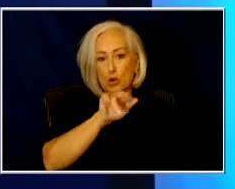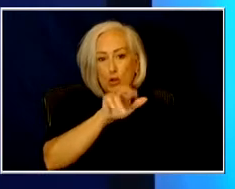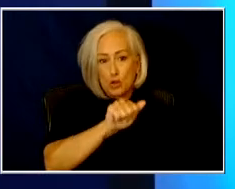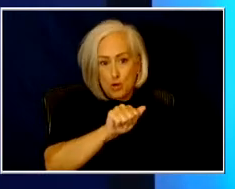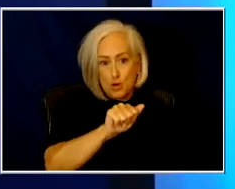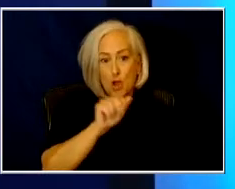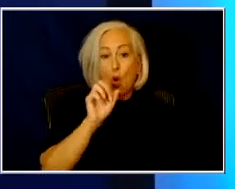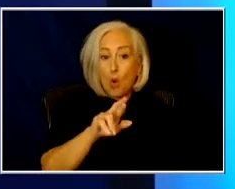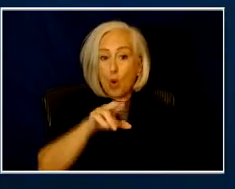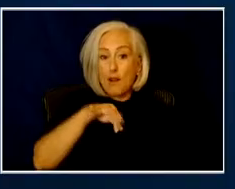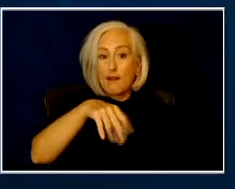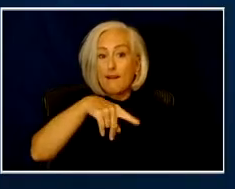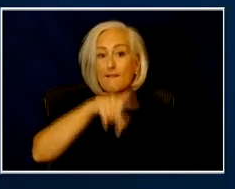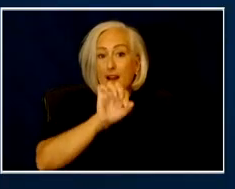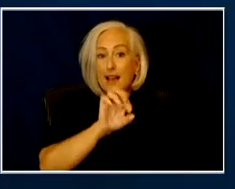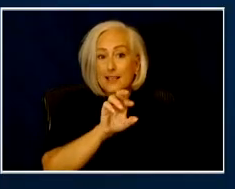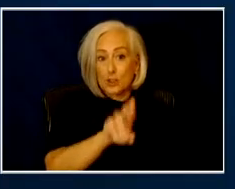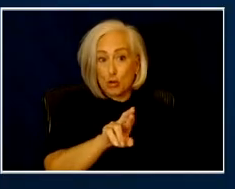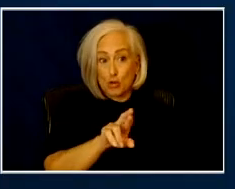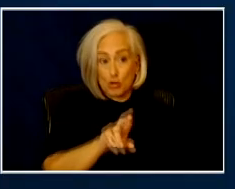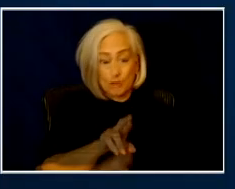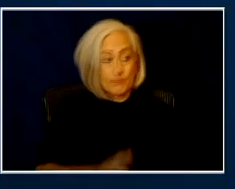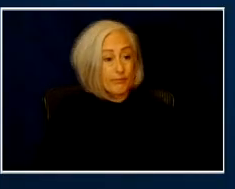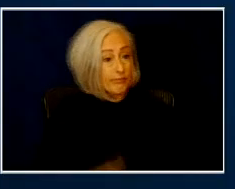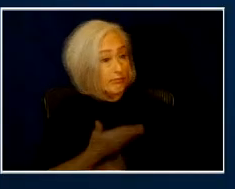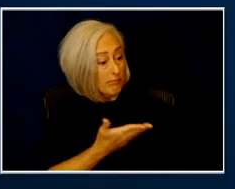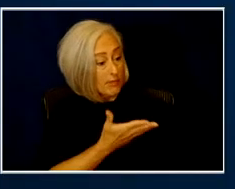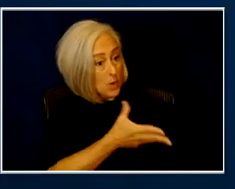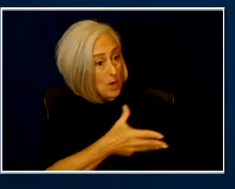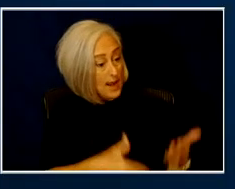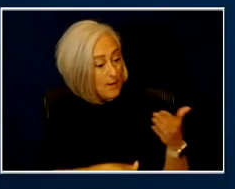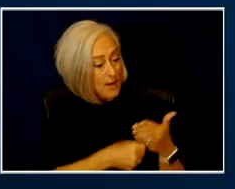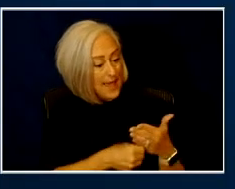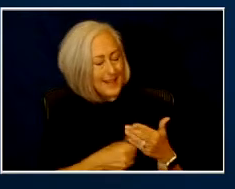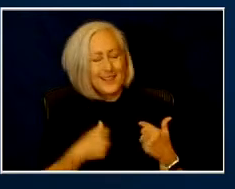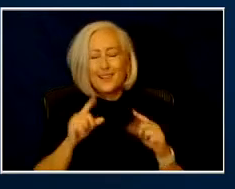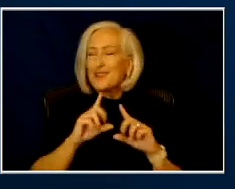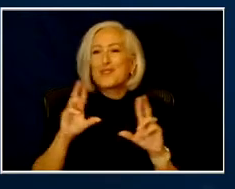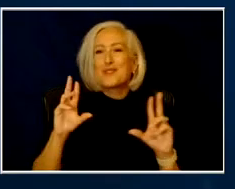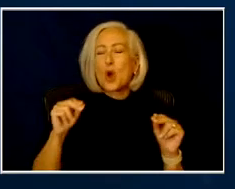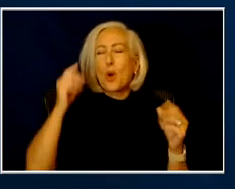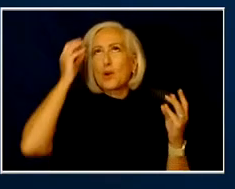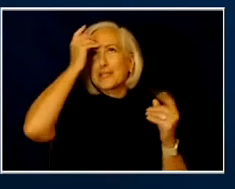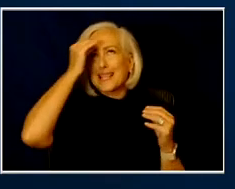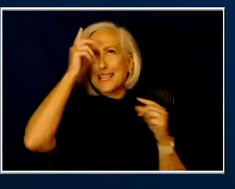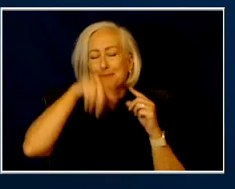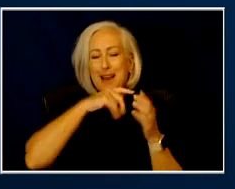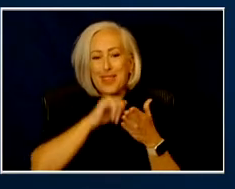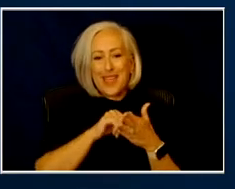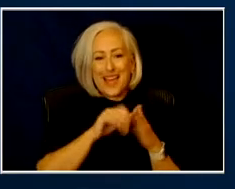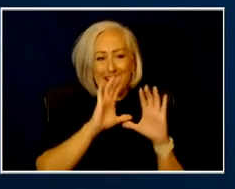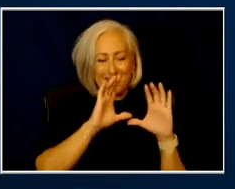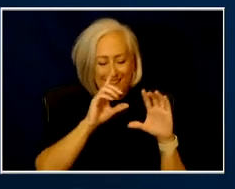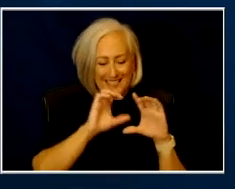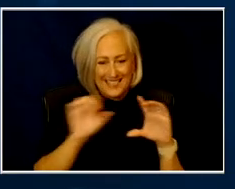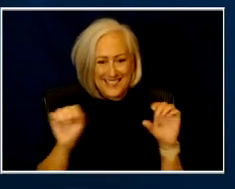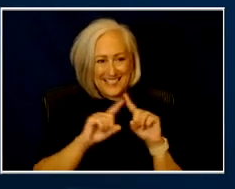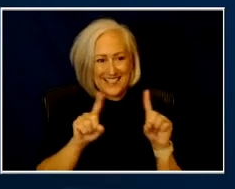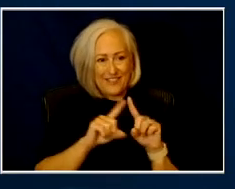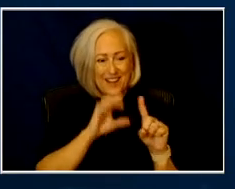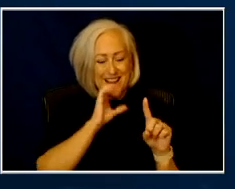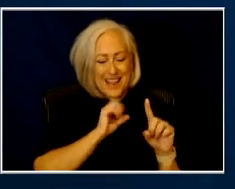Rick anything to add to that no I was thinking through my head yeah so but thank you groups I'm like wow Dana knows these age groups